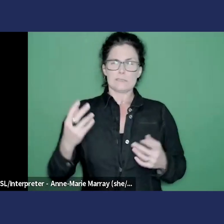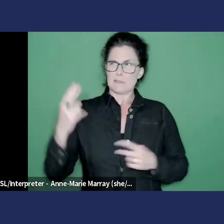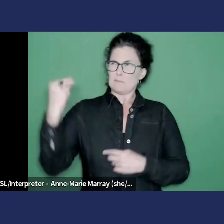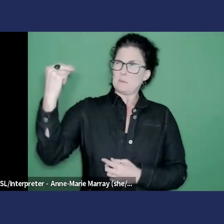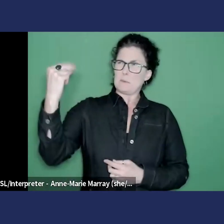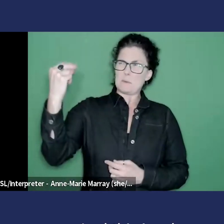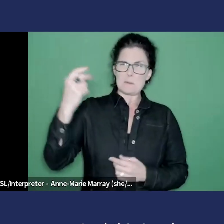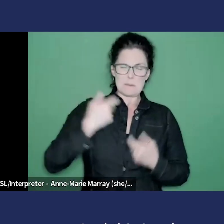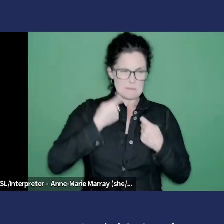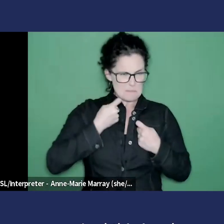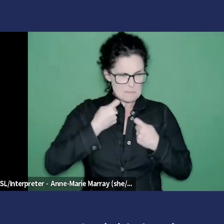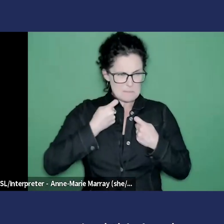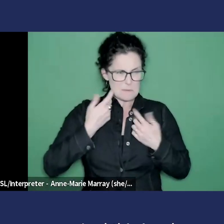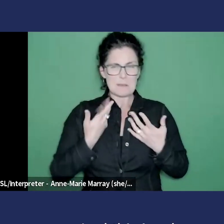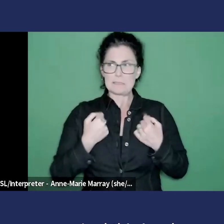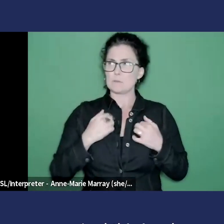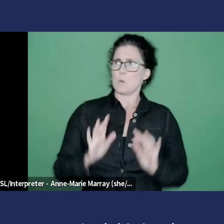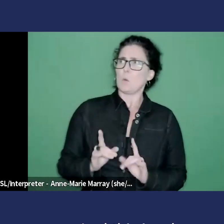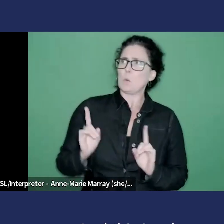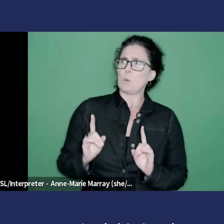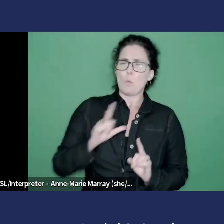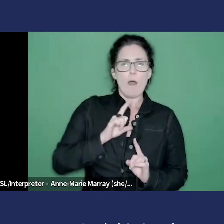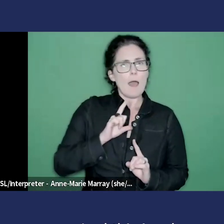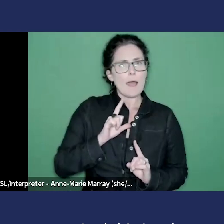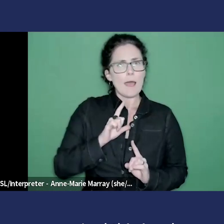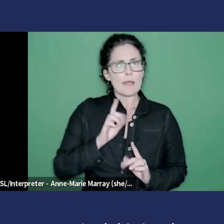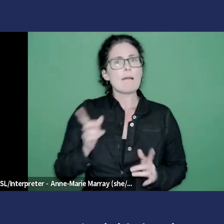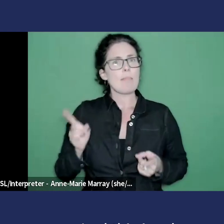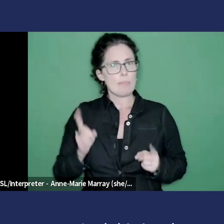we'll repress, and this is when we can run